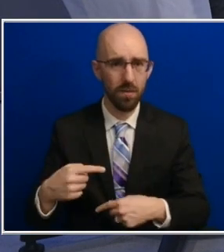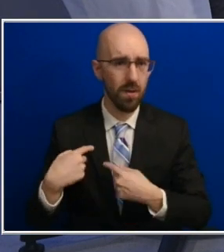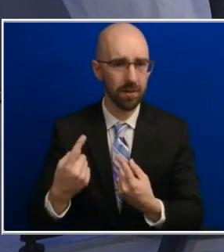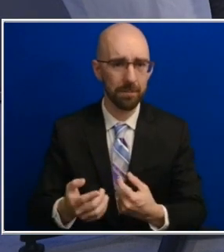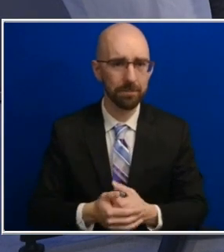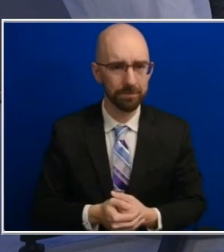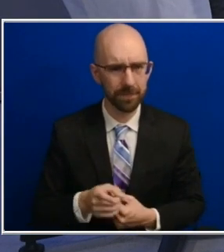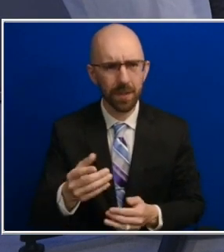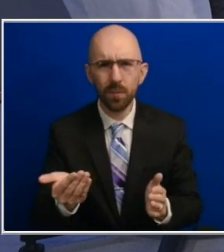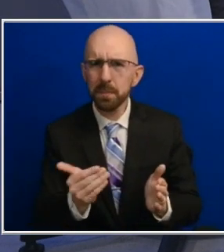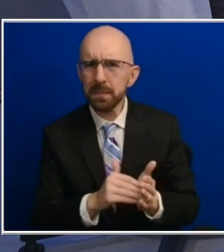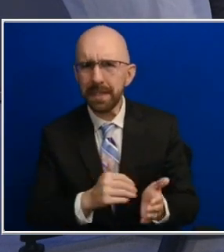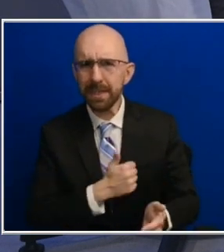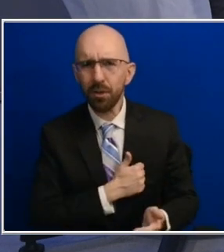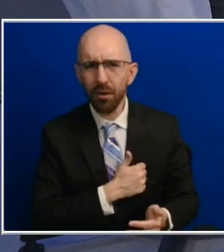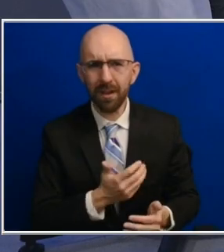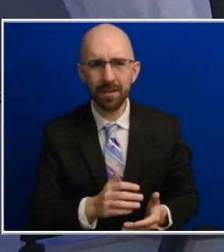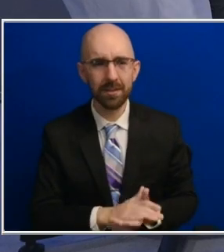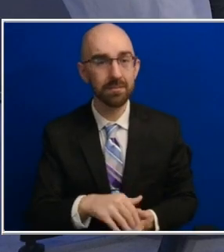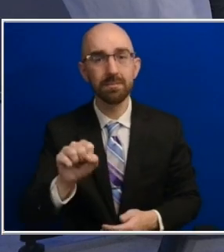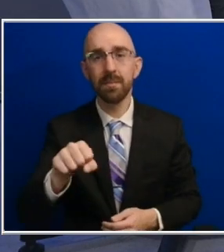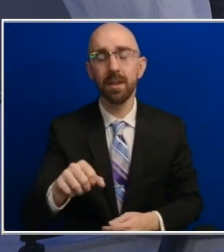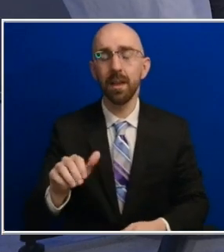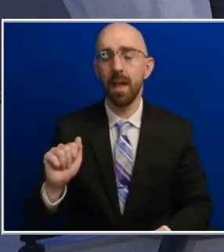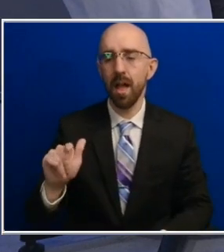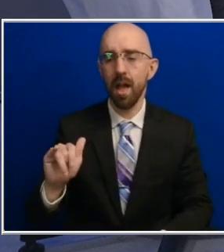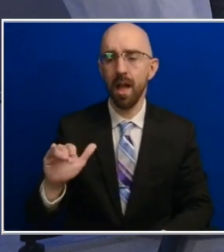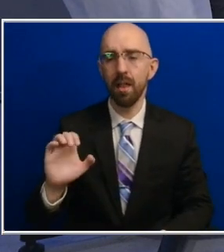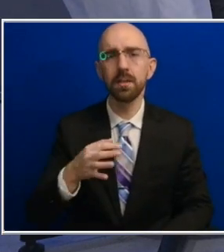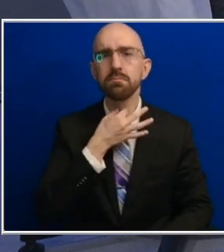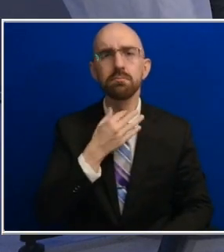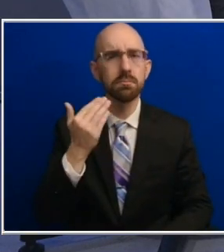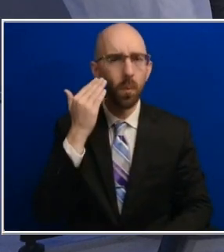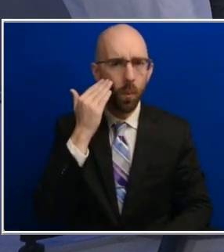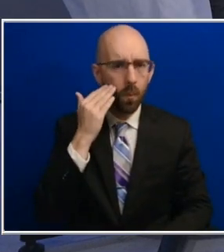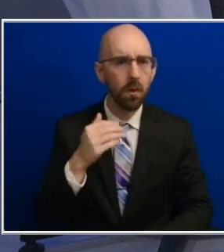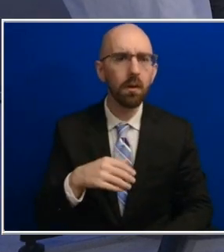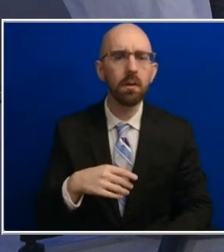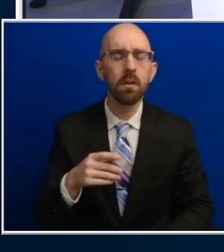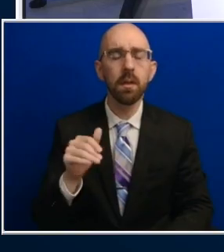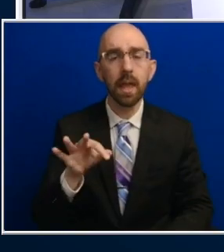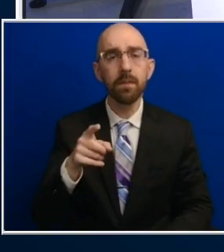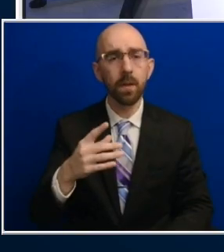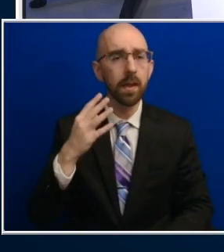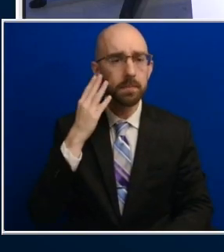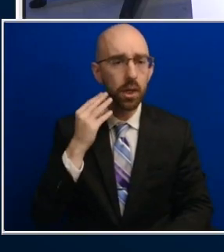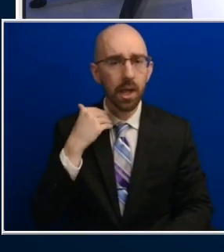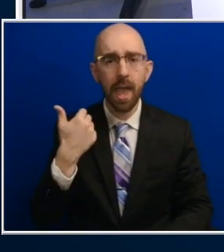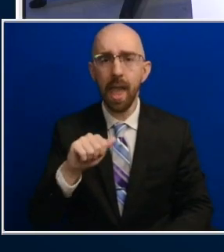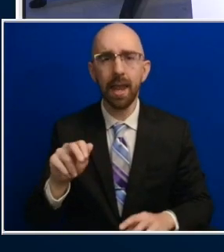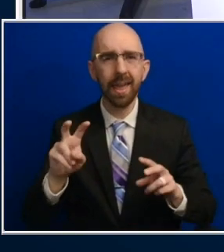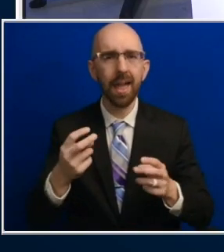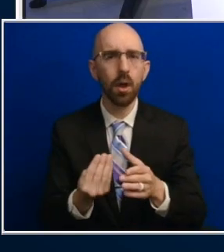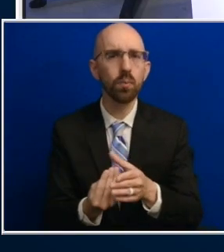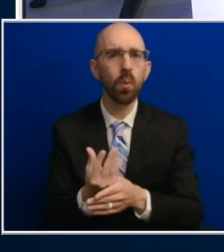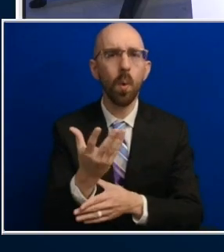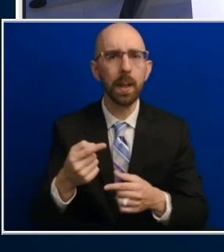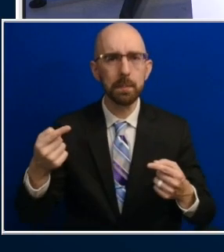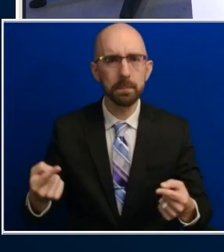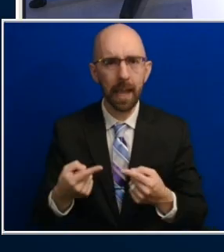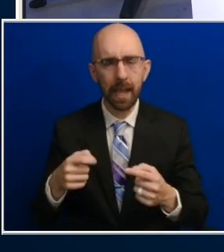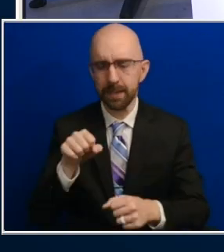it? Sorry. Yeah, Alice wants to know if you've experienced any growing pains with this, or are there